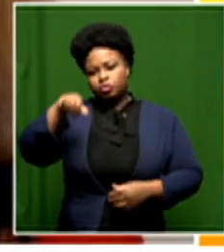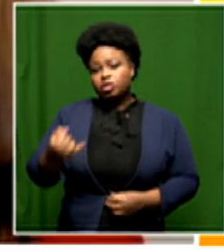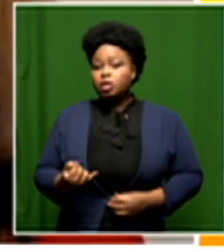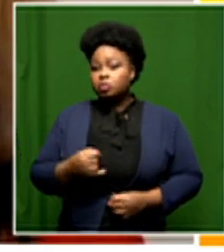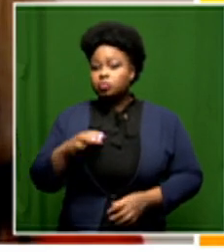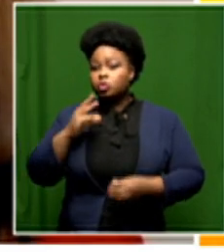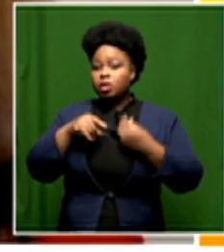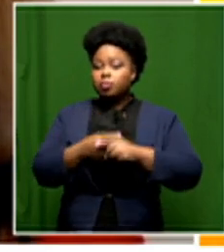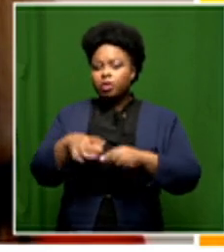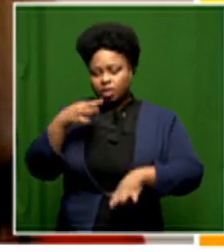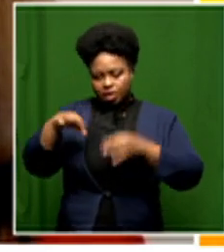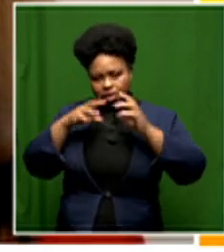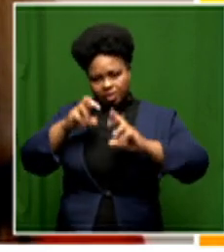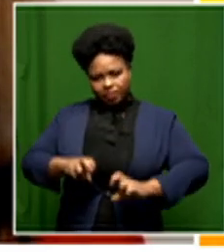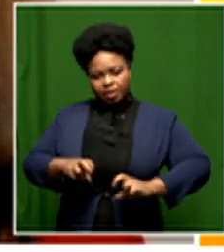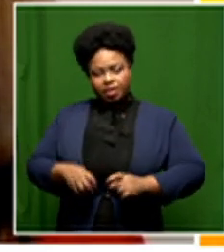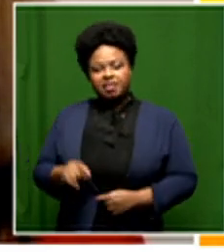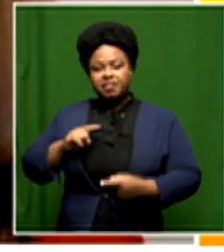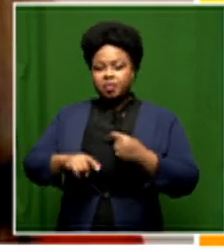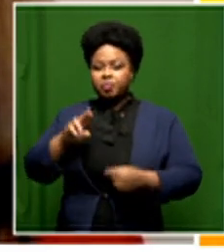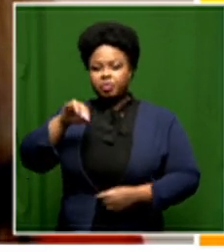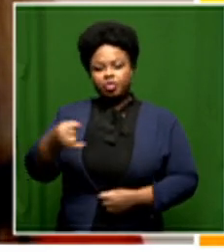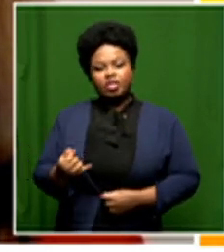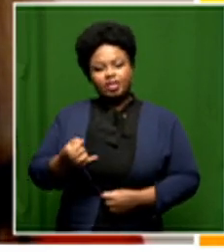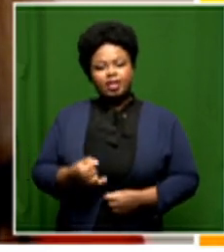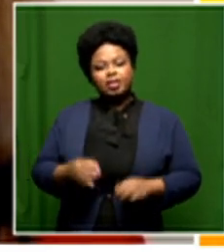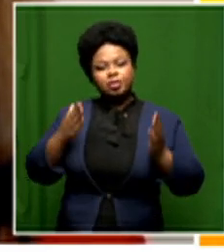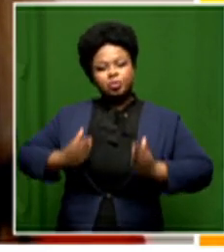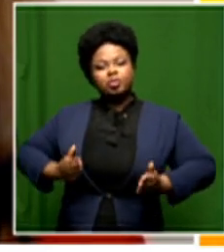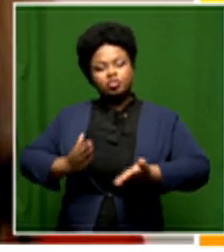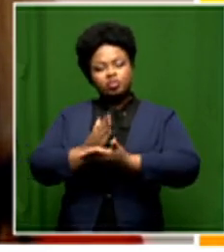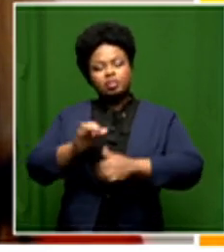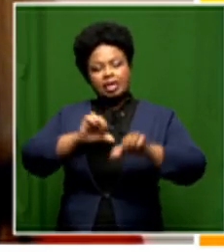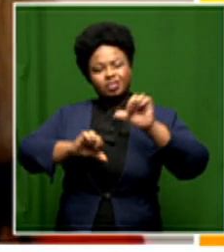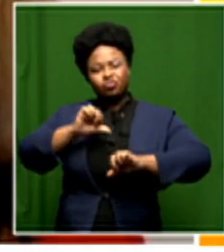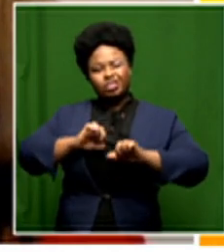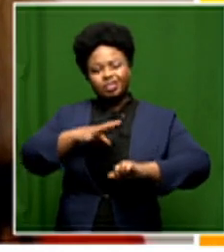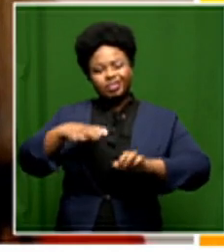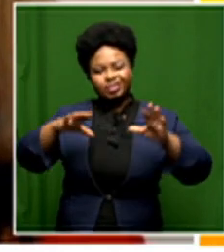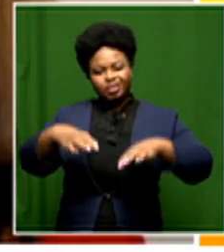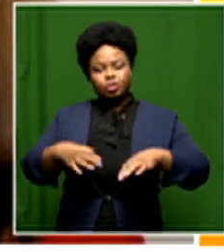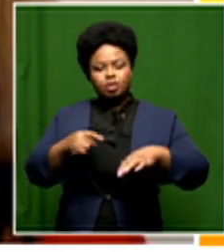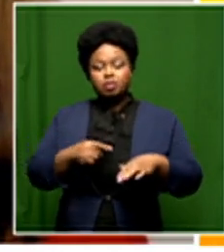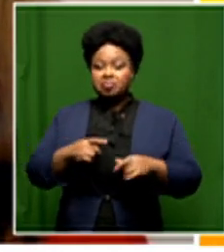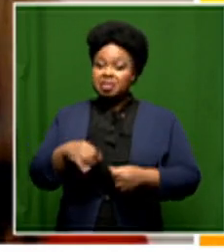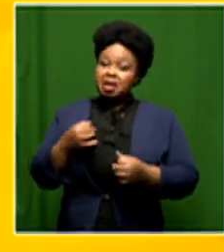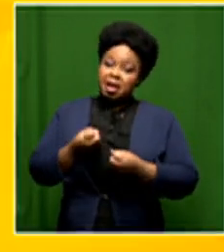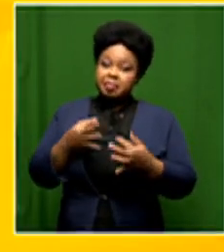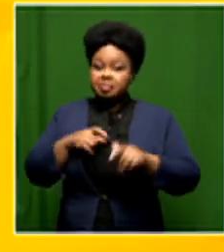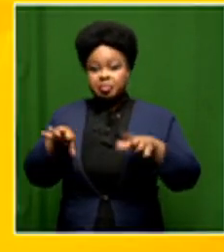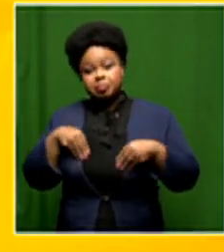Johannesburg, talking to us about the survey conducted by UJ and the Human Science Research Council about the level of acceptance